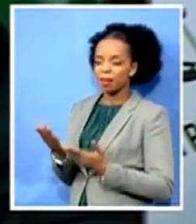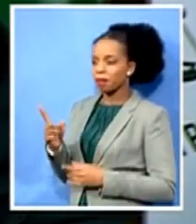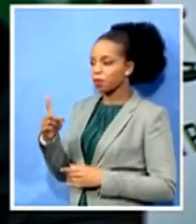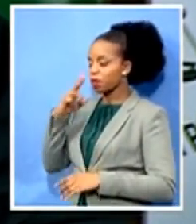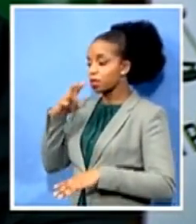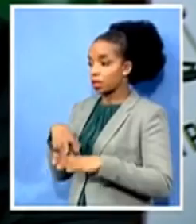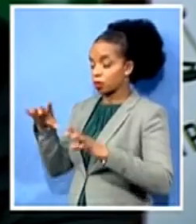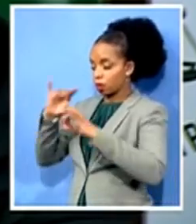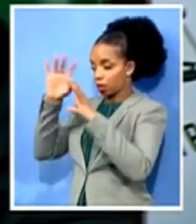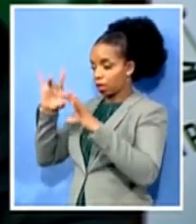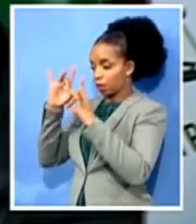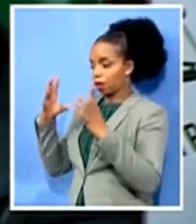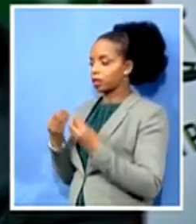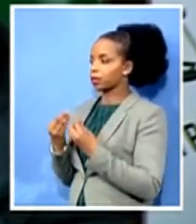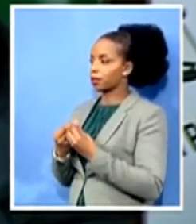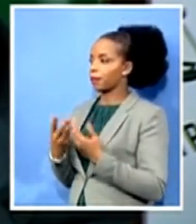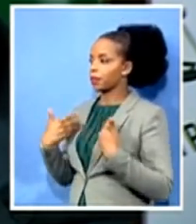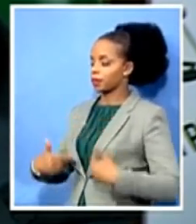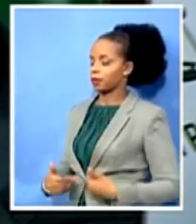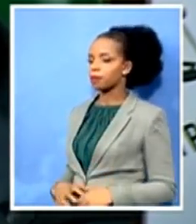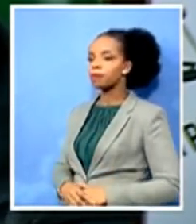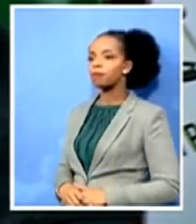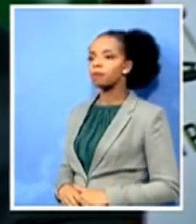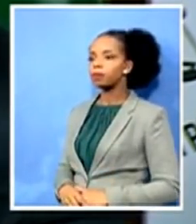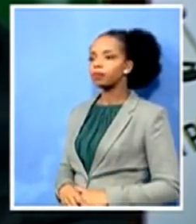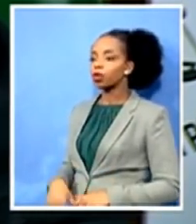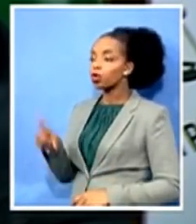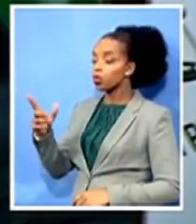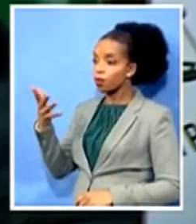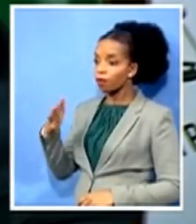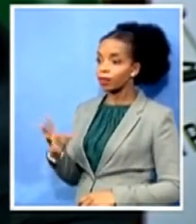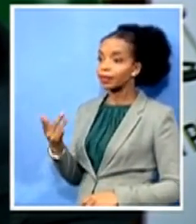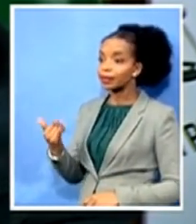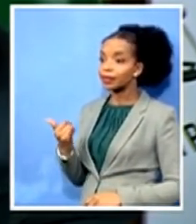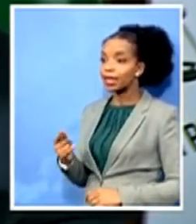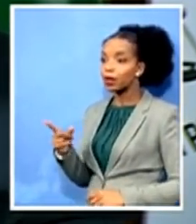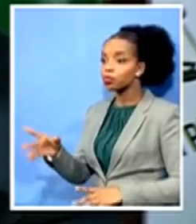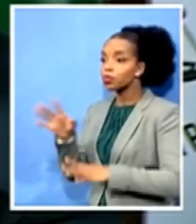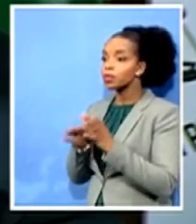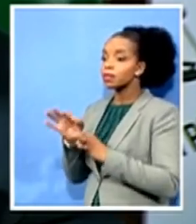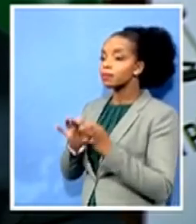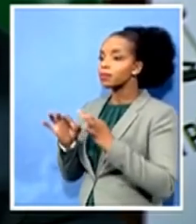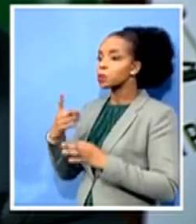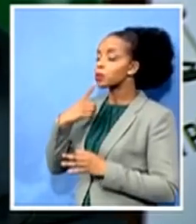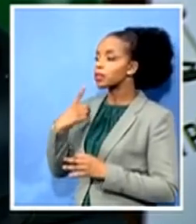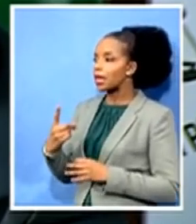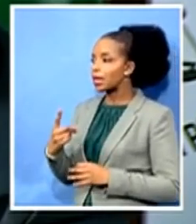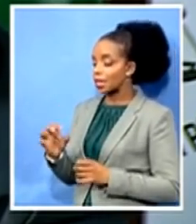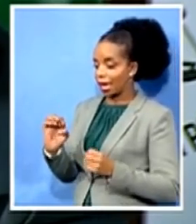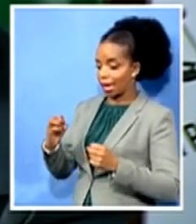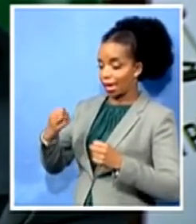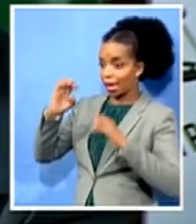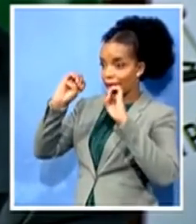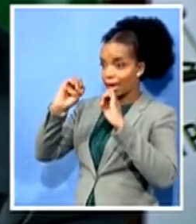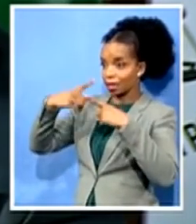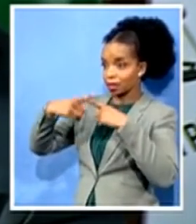You've just made the statement that EXCO is attended by both the MEC and the executive. Now,